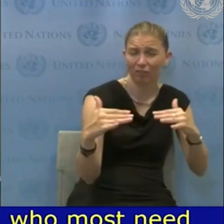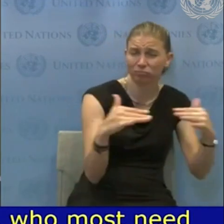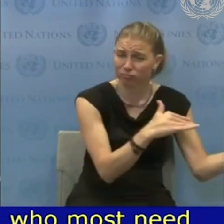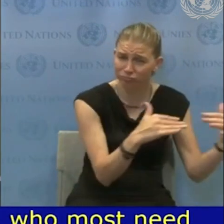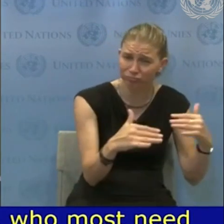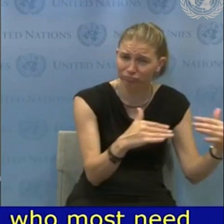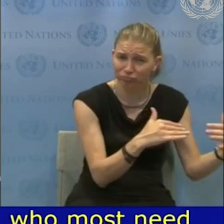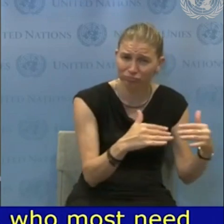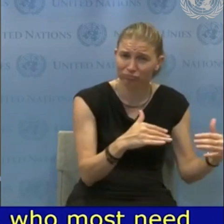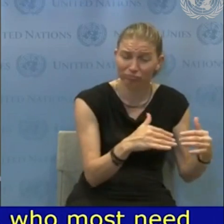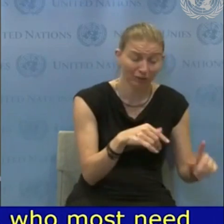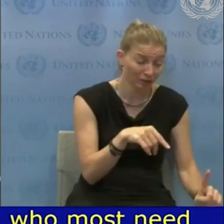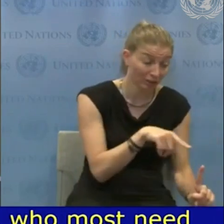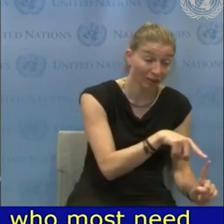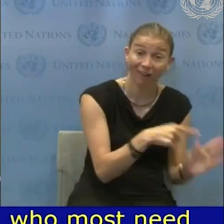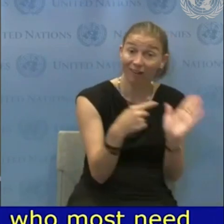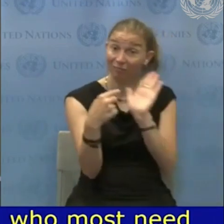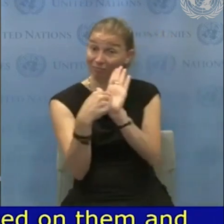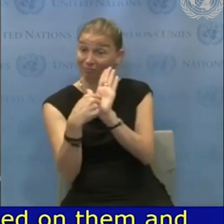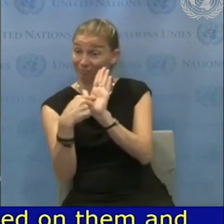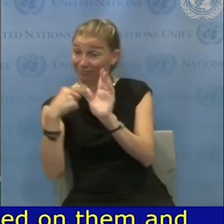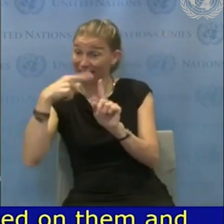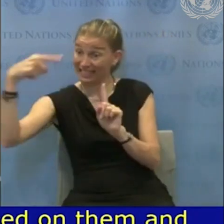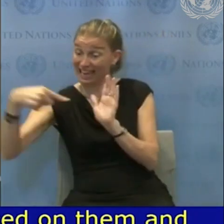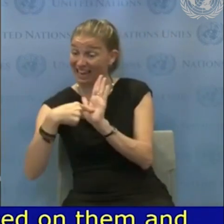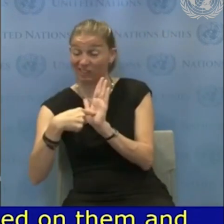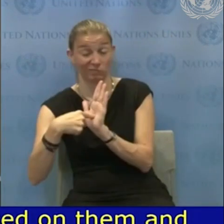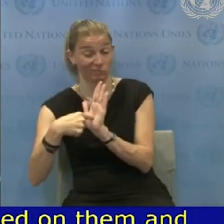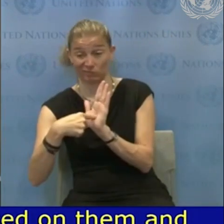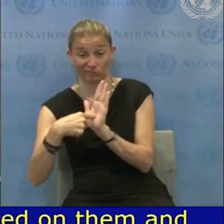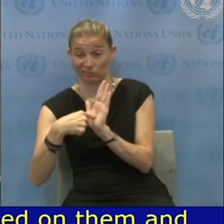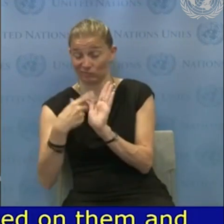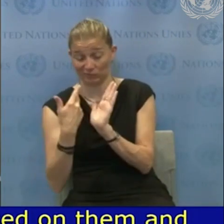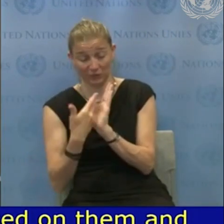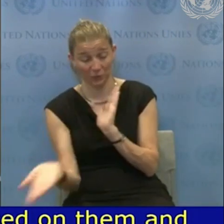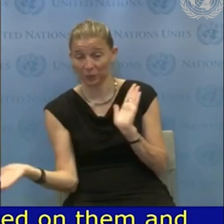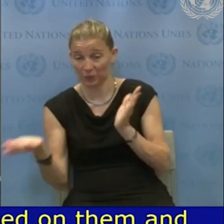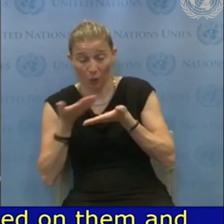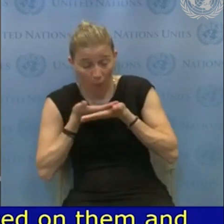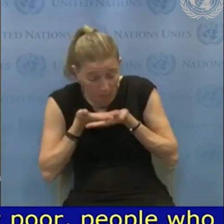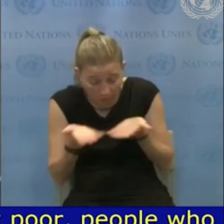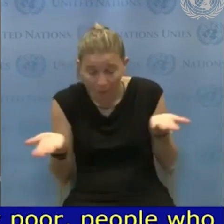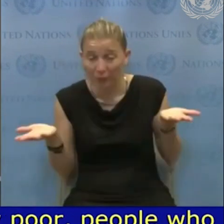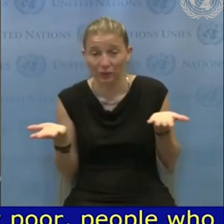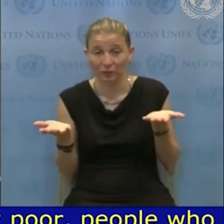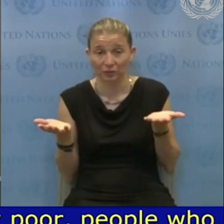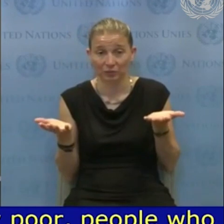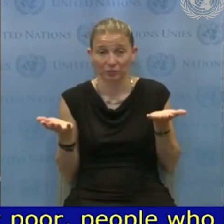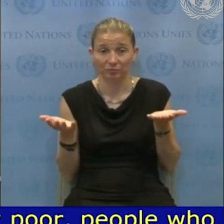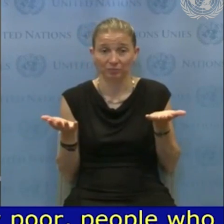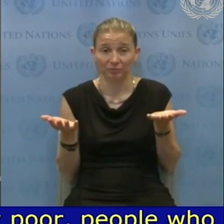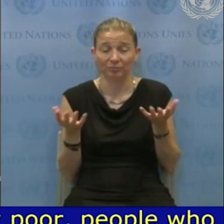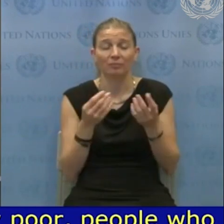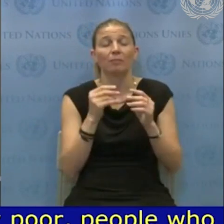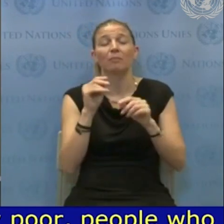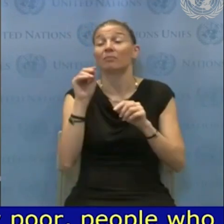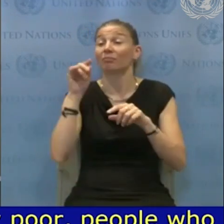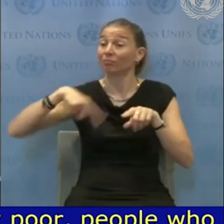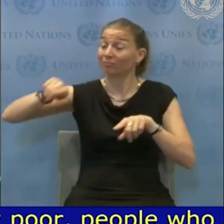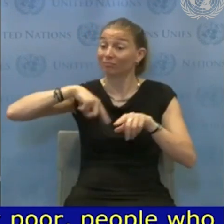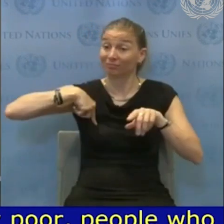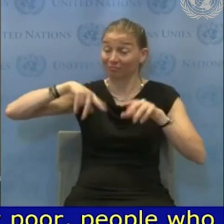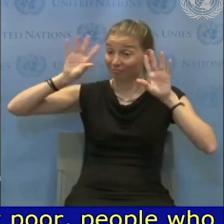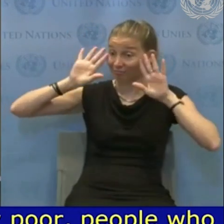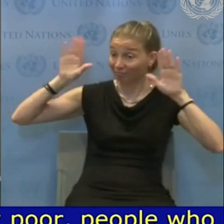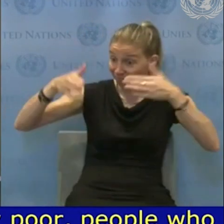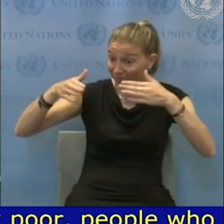are the least visible in the data. For too many of them, the light is turned off. We